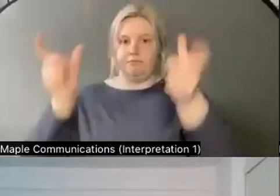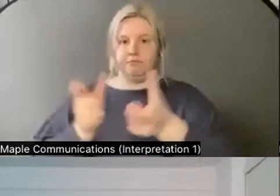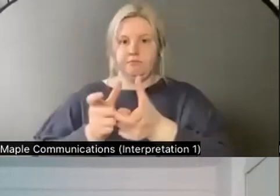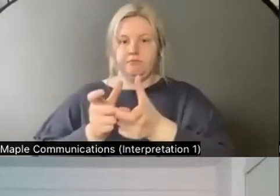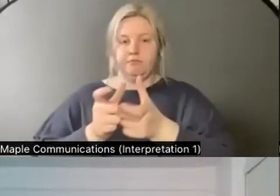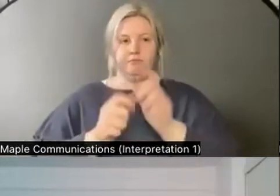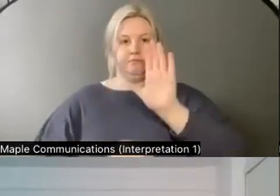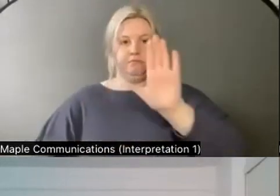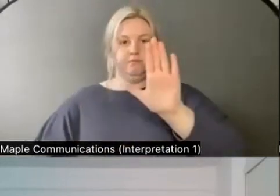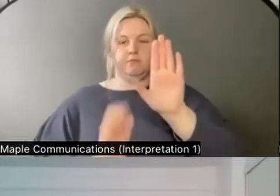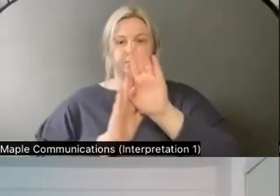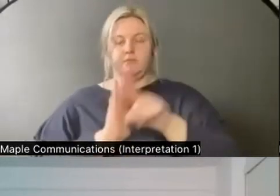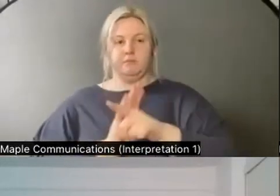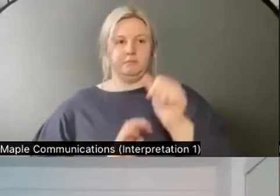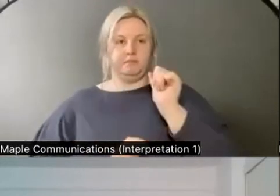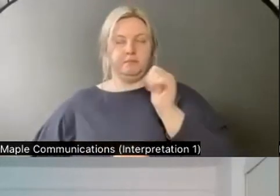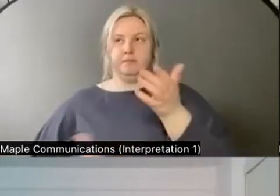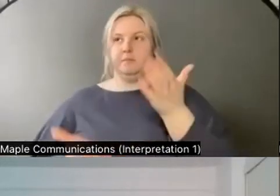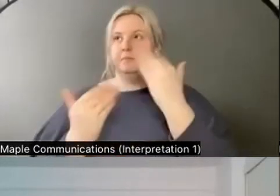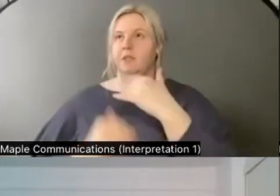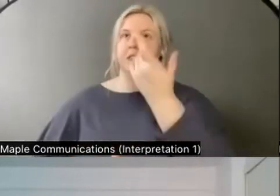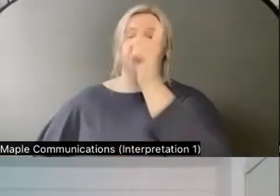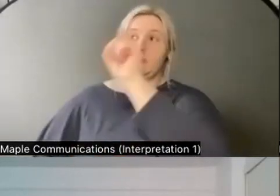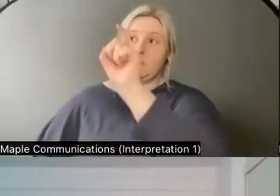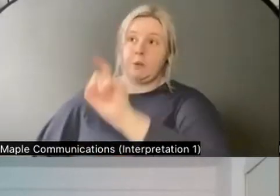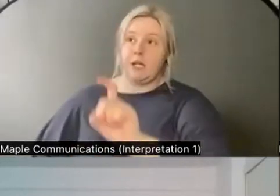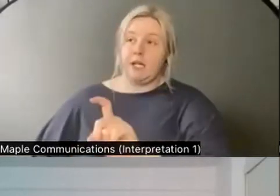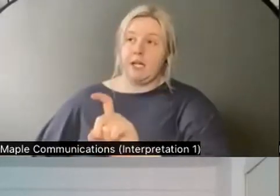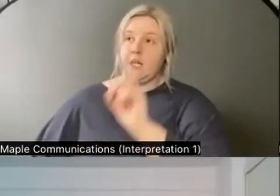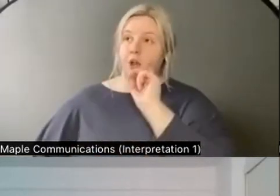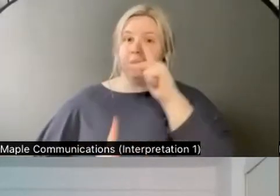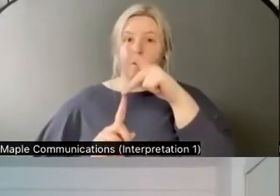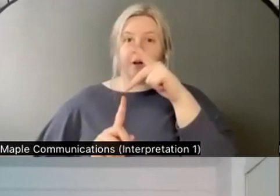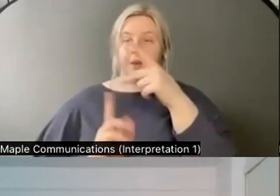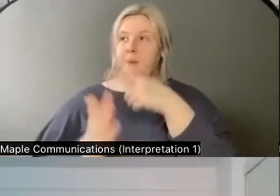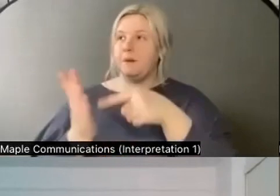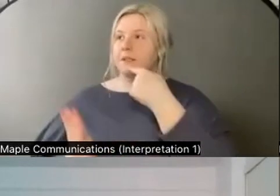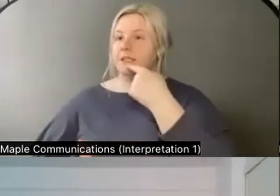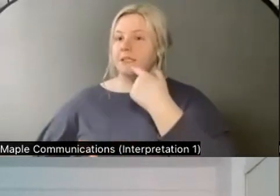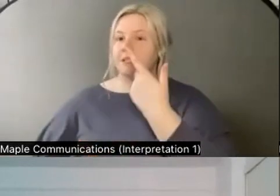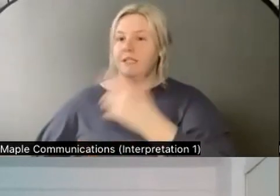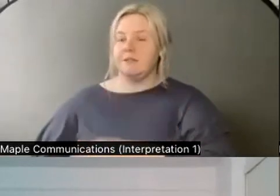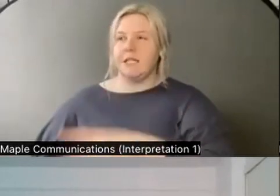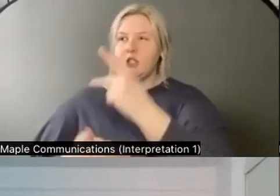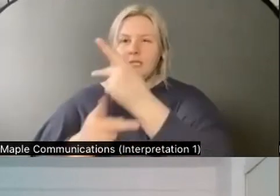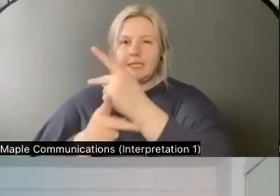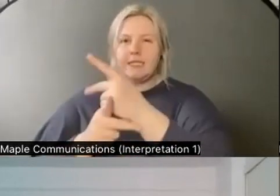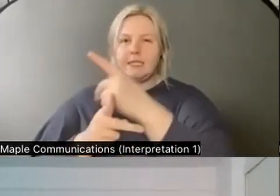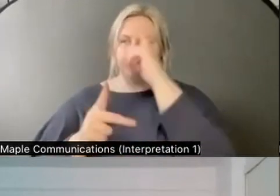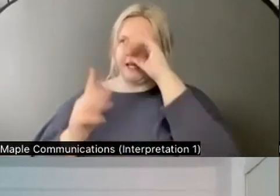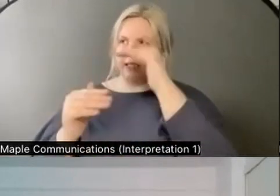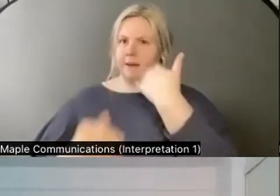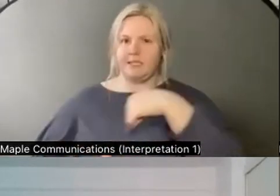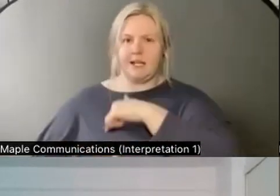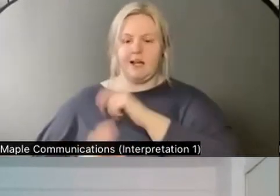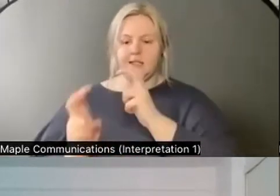What I would spray paint on Parliament, I think I said, like, keep expecting us, like